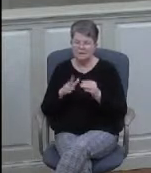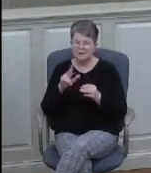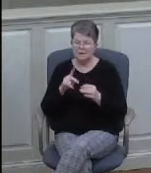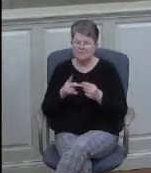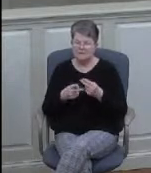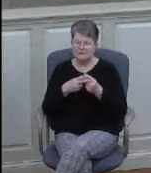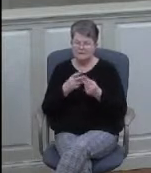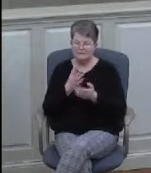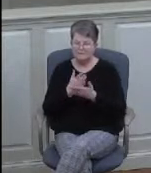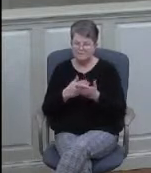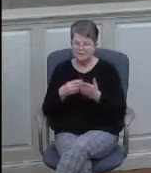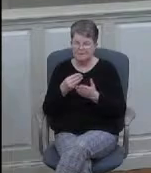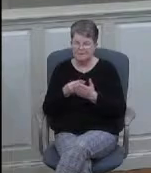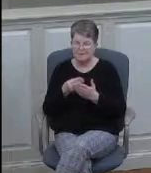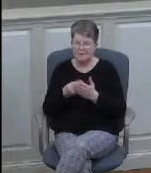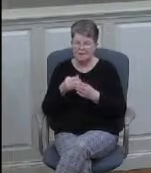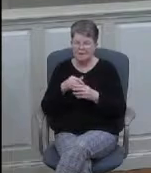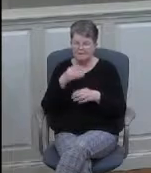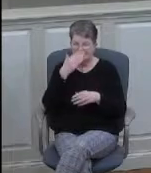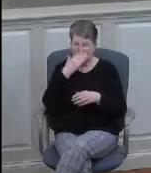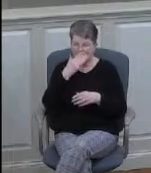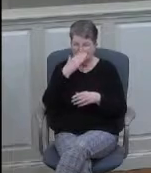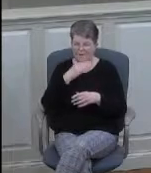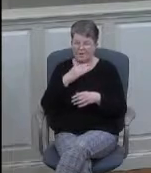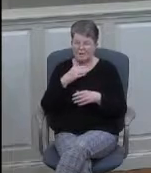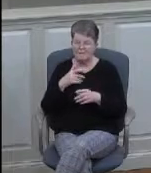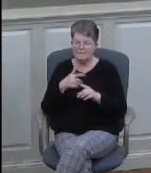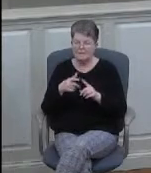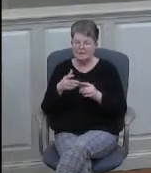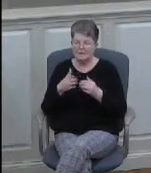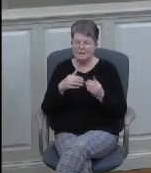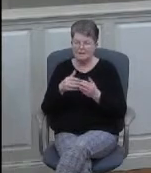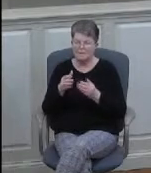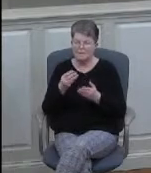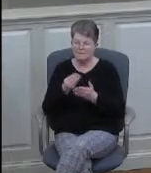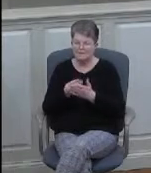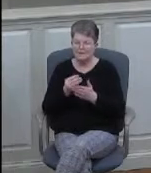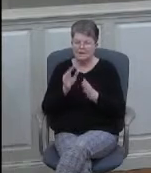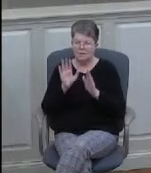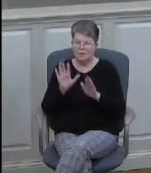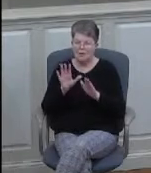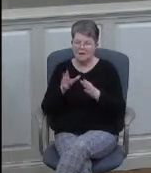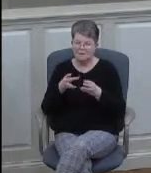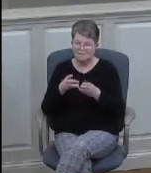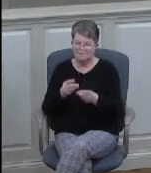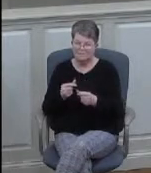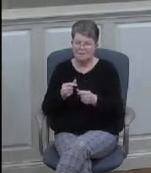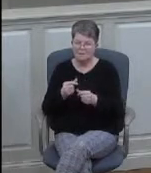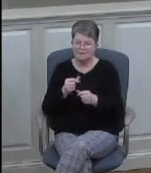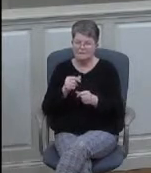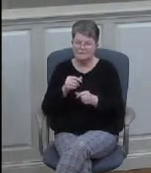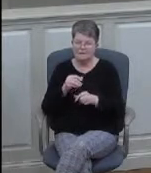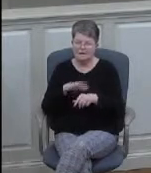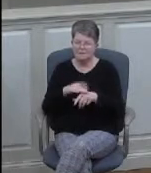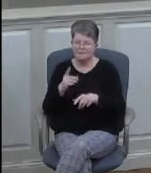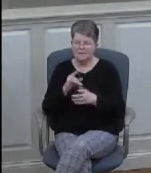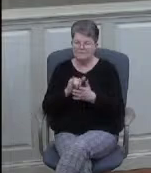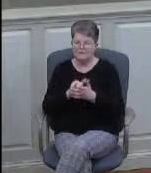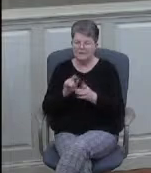maybe some money in the front end, but either way, it's certainly money well spent on something something that's as important as this,